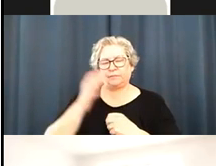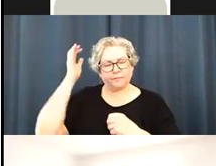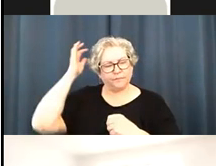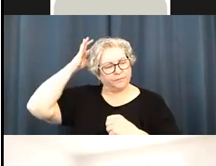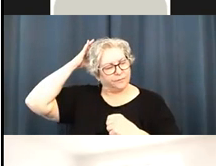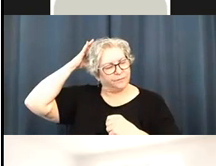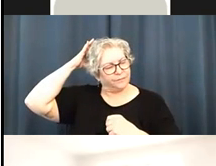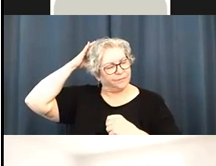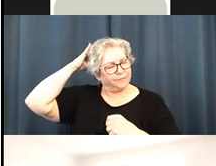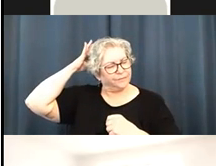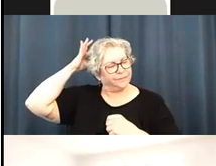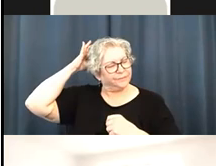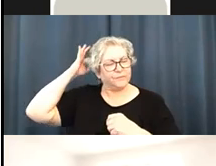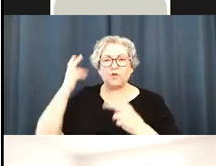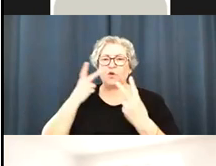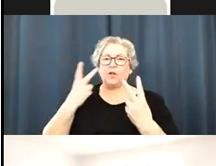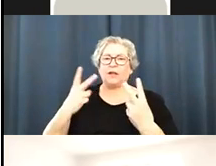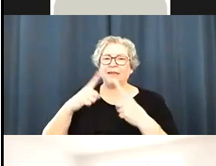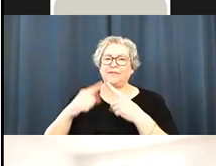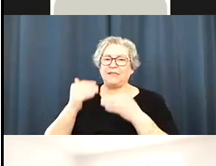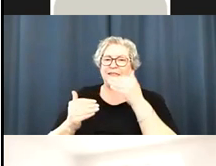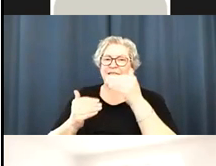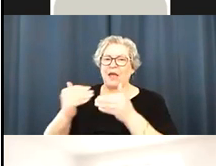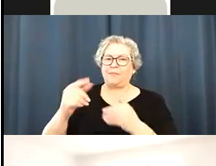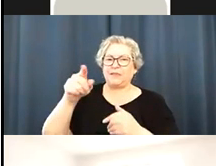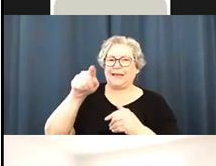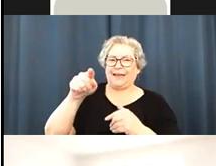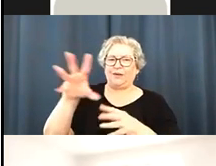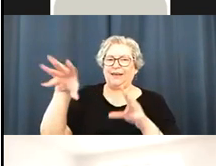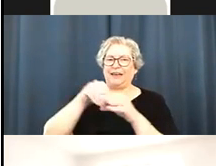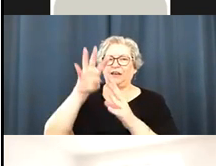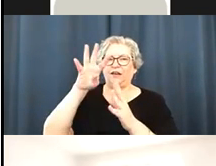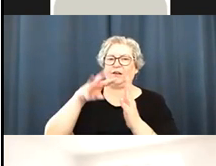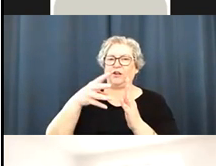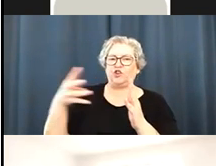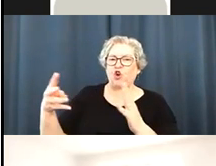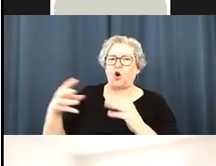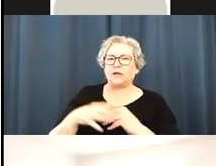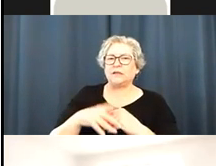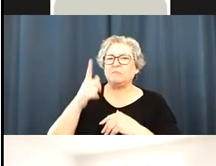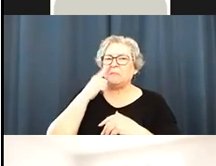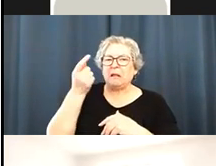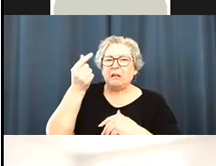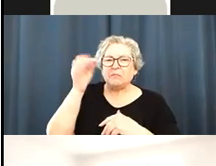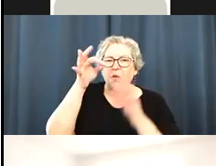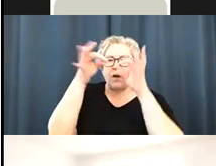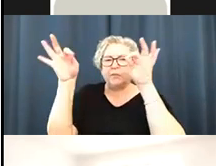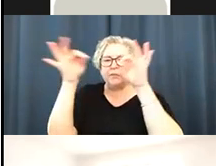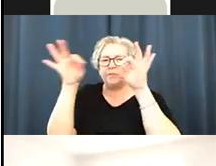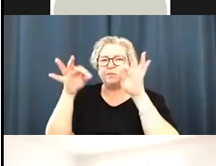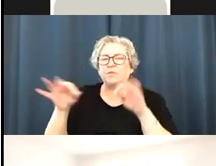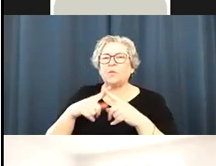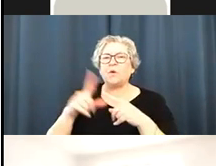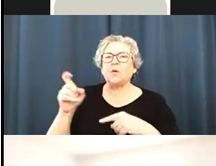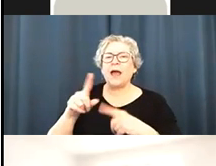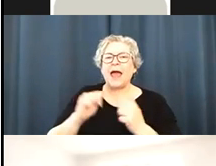you can look at these steps that are here within this chart. Some of this might be a little bit small. So one of the questions was, how do